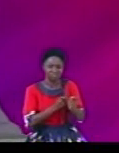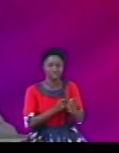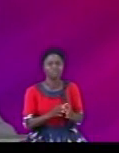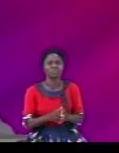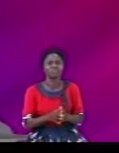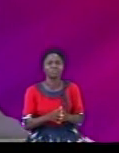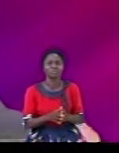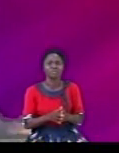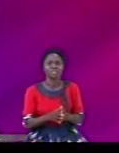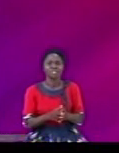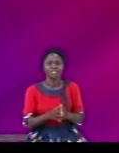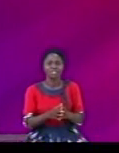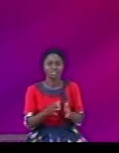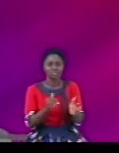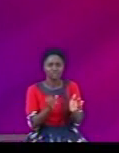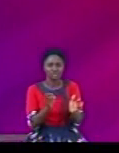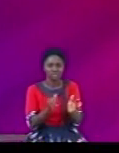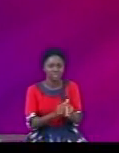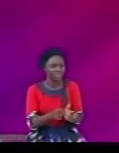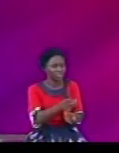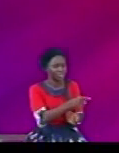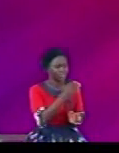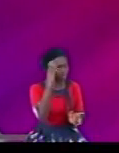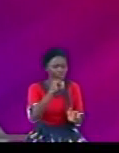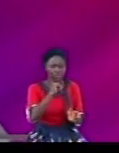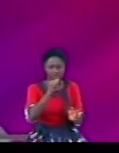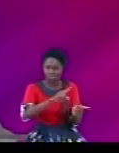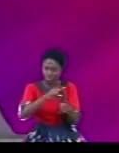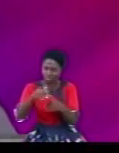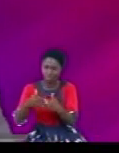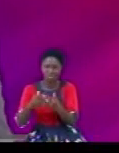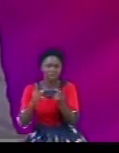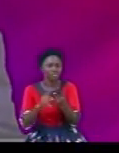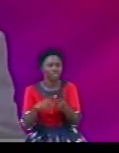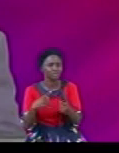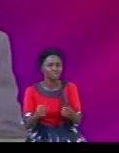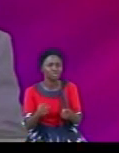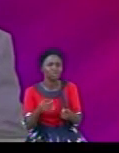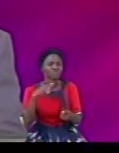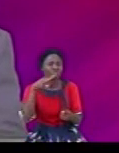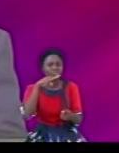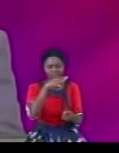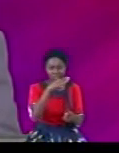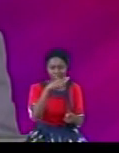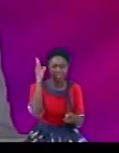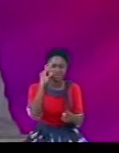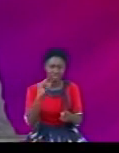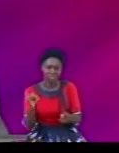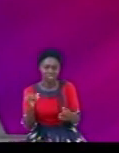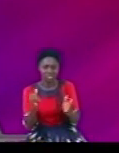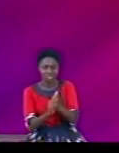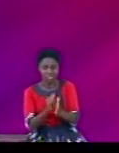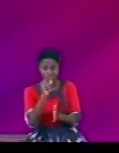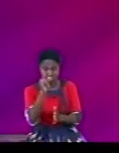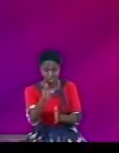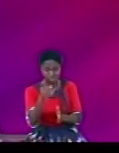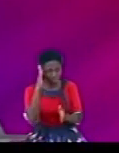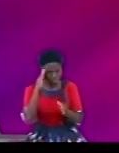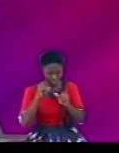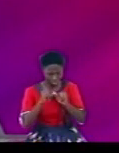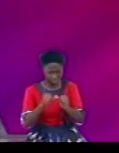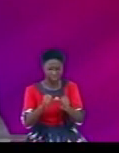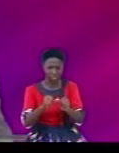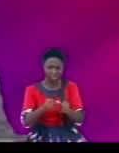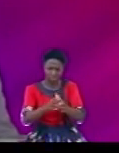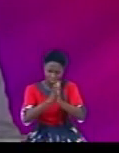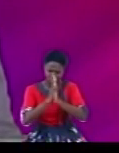to falsehood, take people back to lightness in the spirit. That you will toil, you will pray, you